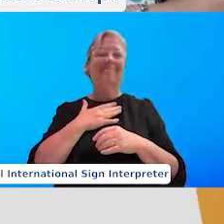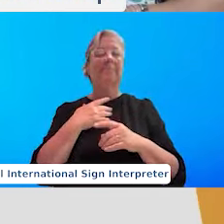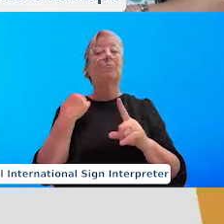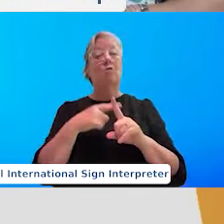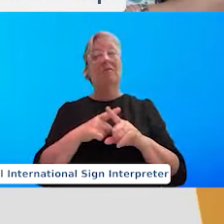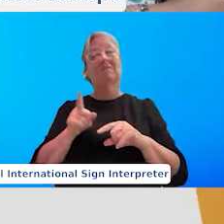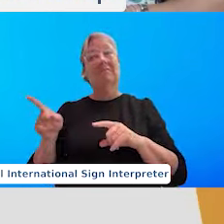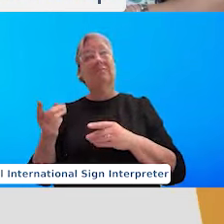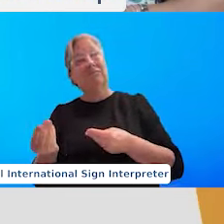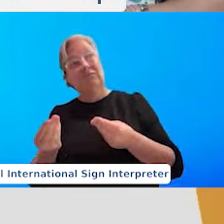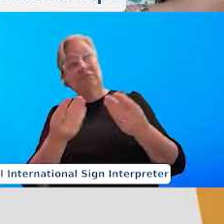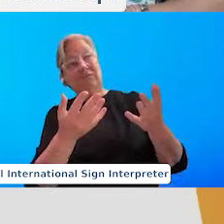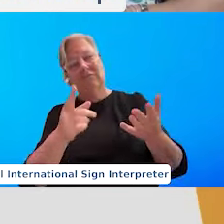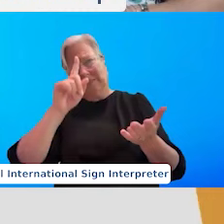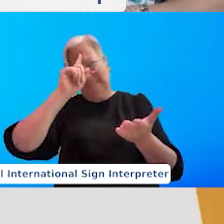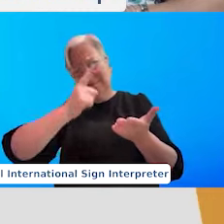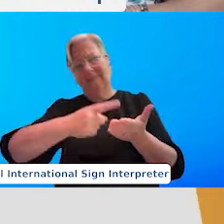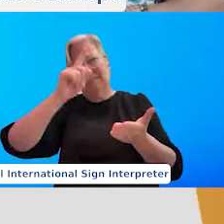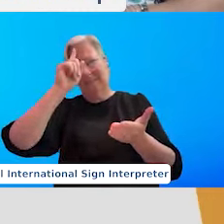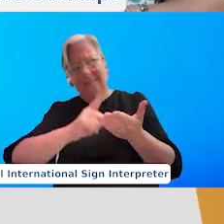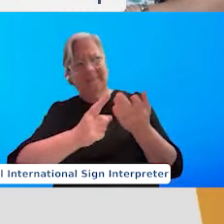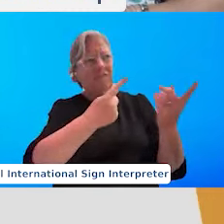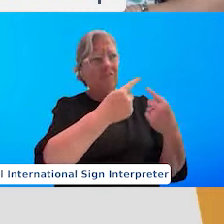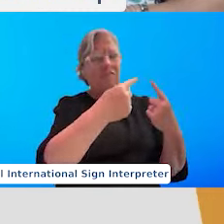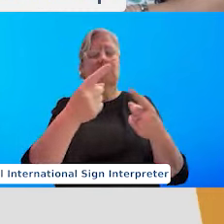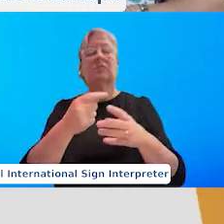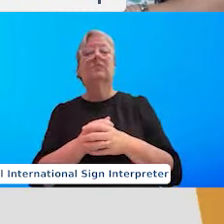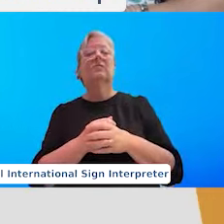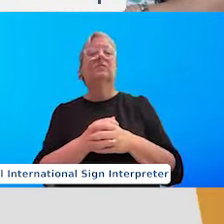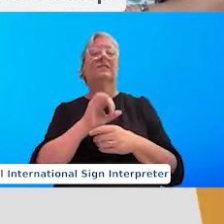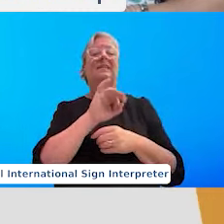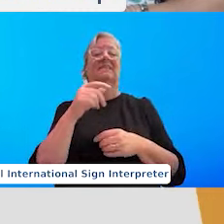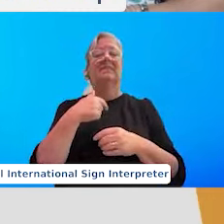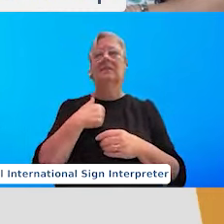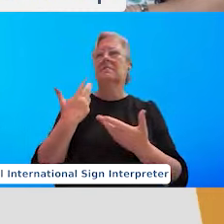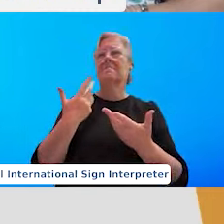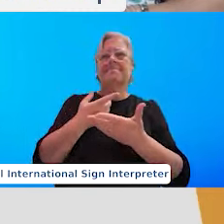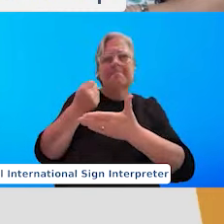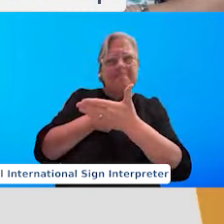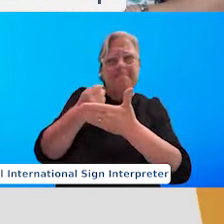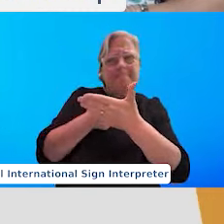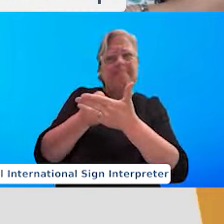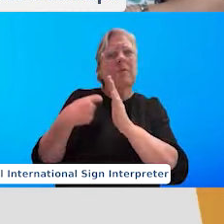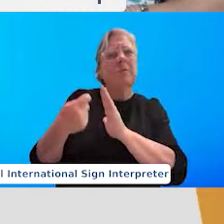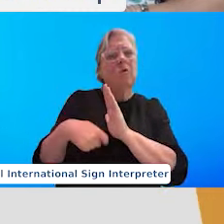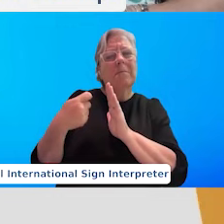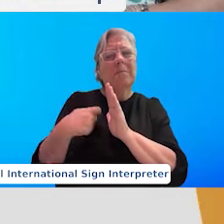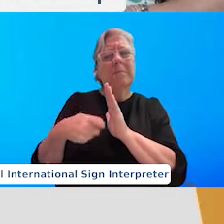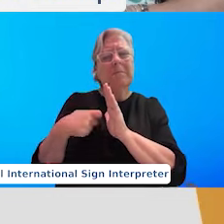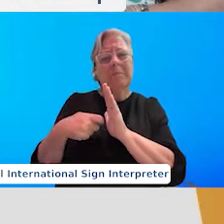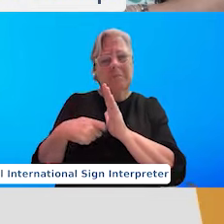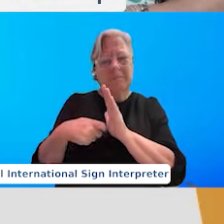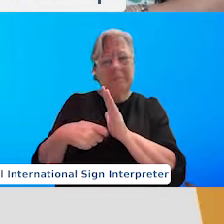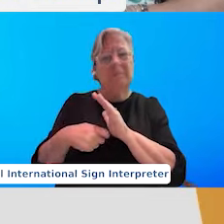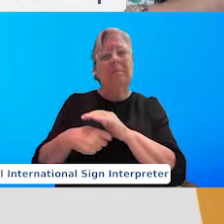with disabilities positively, seeing them as people who can be